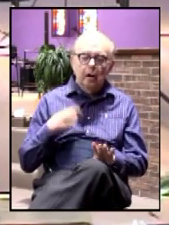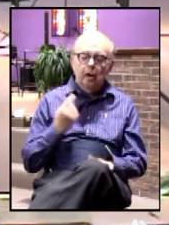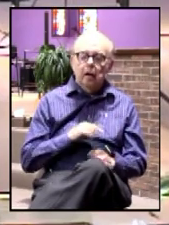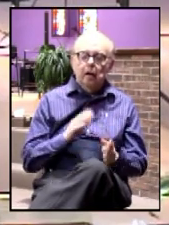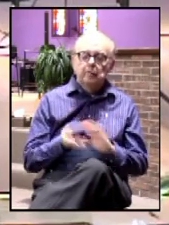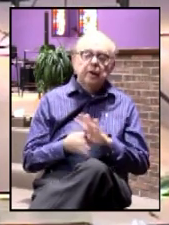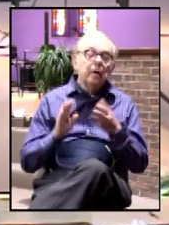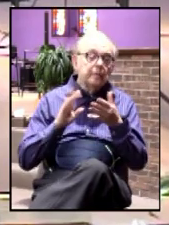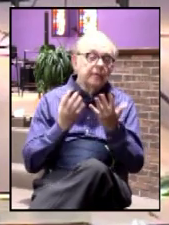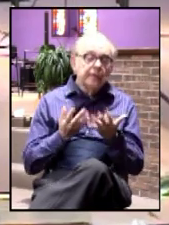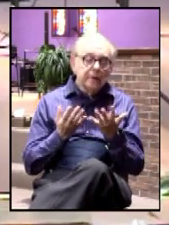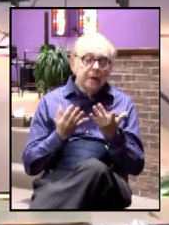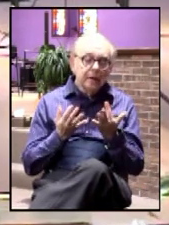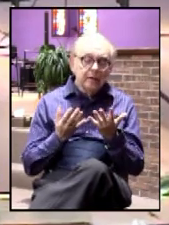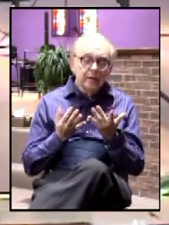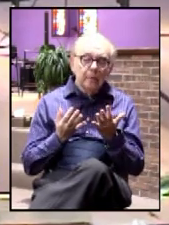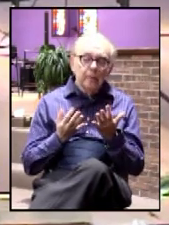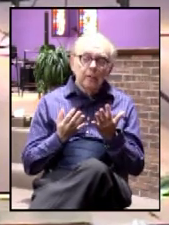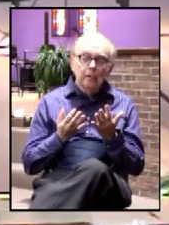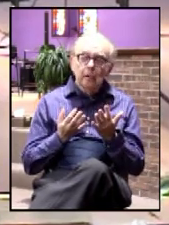then we become friendly.